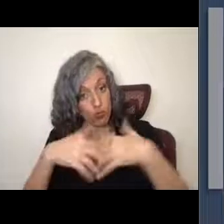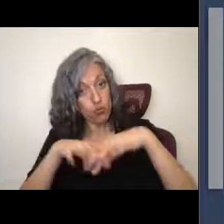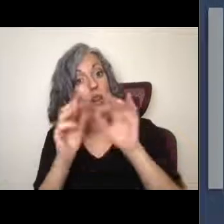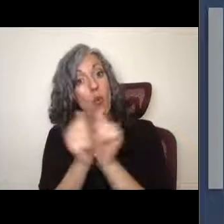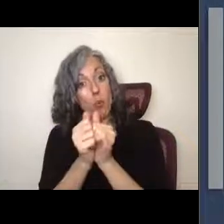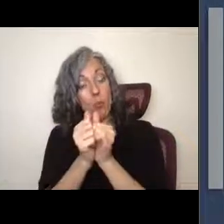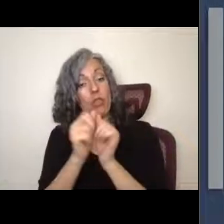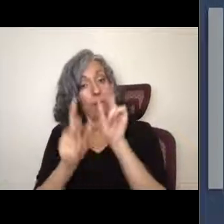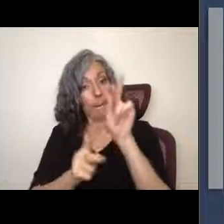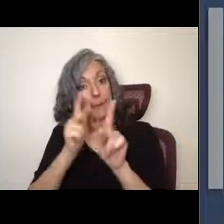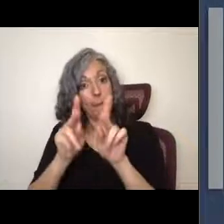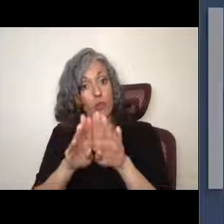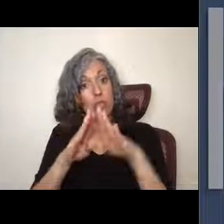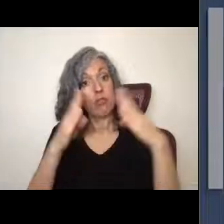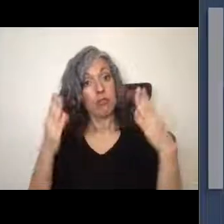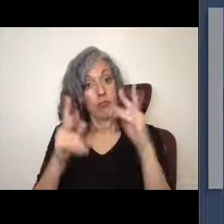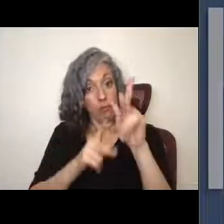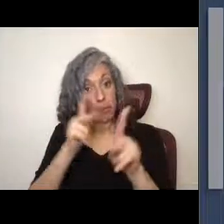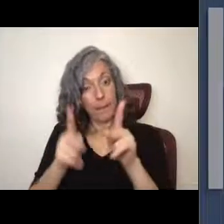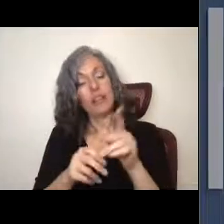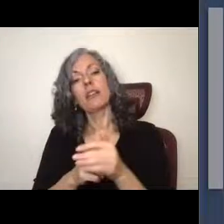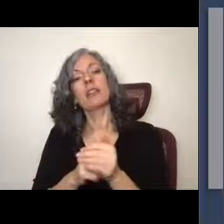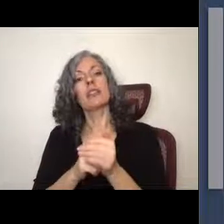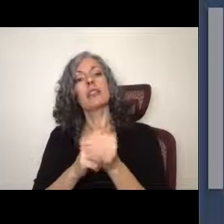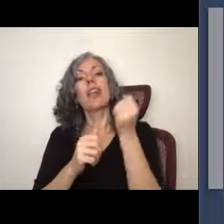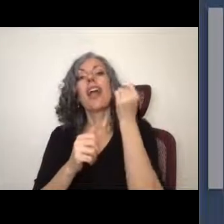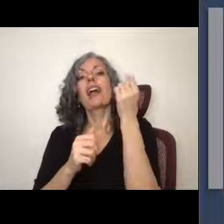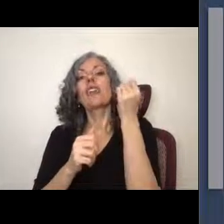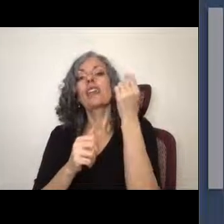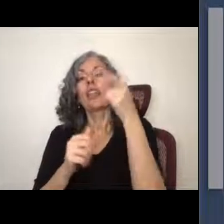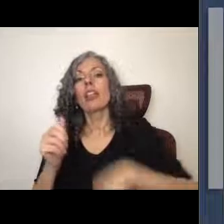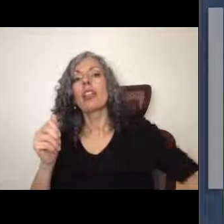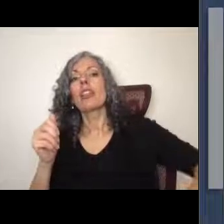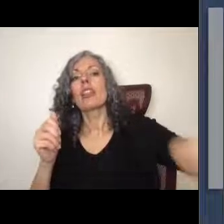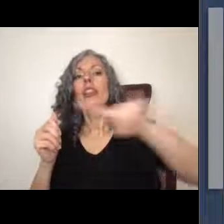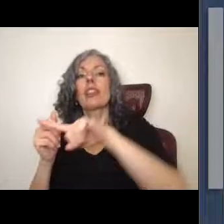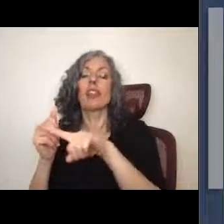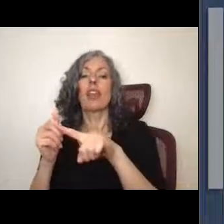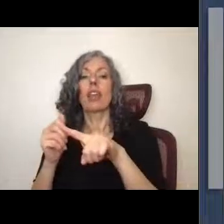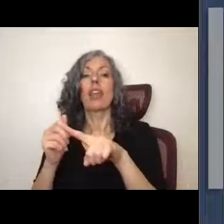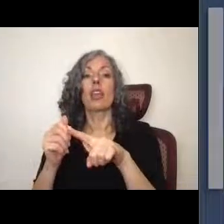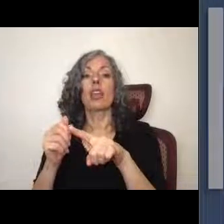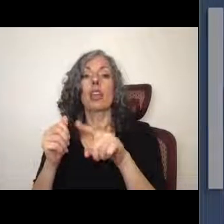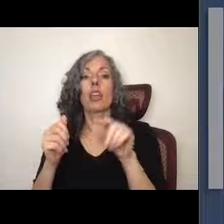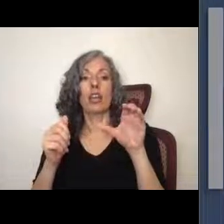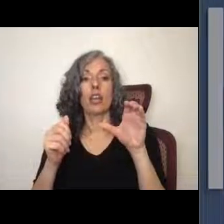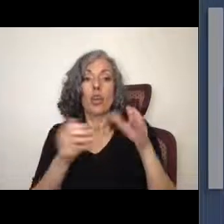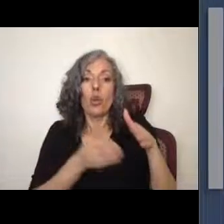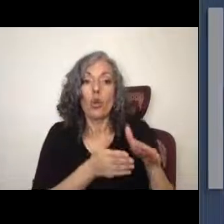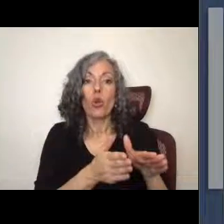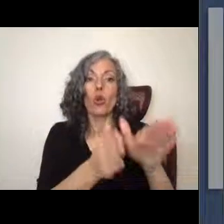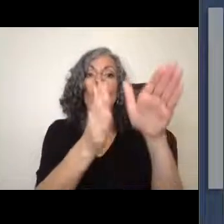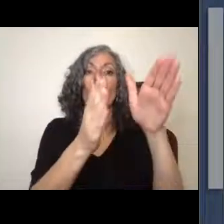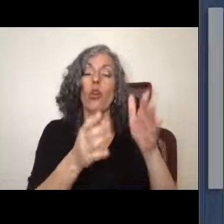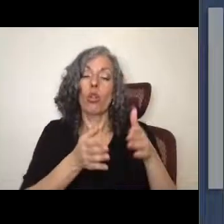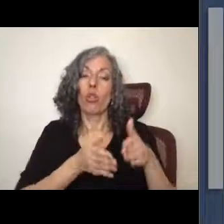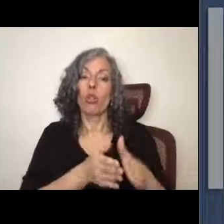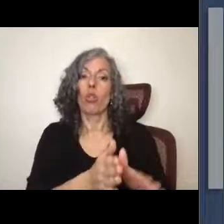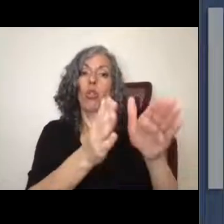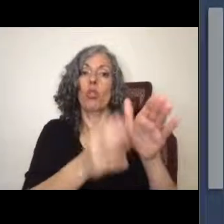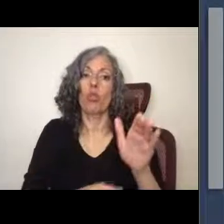public in order for us to get to the right locations, understanding that this is a coastal route and it has its own character, and we were